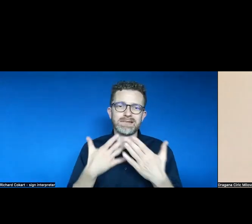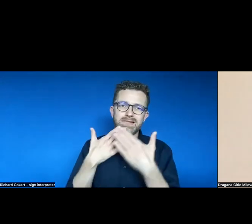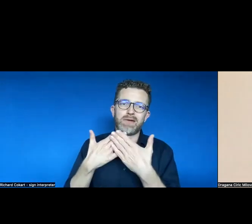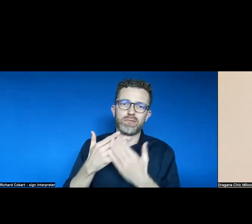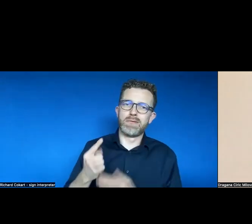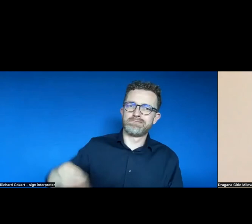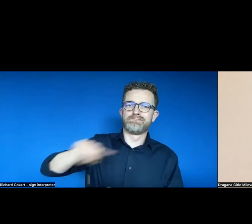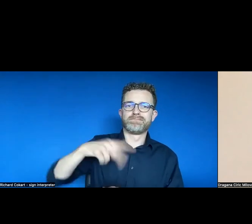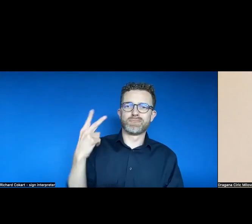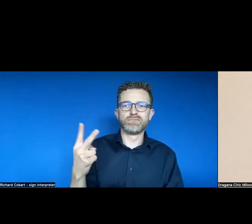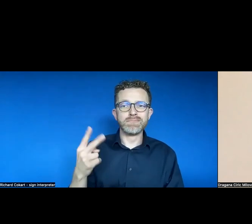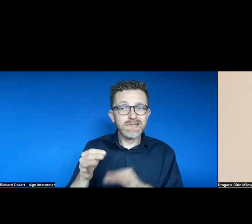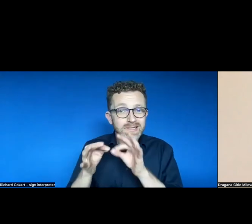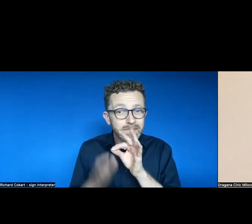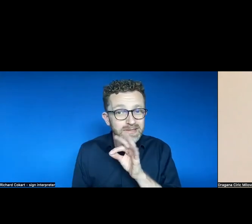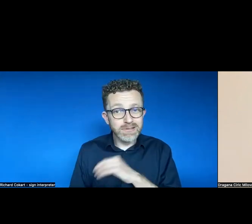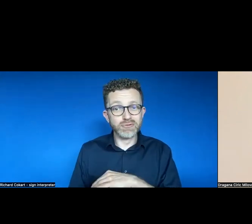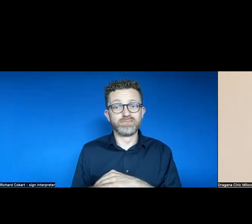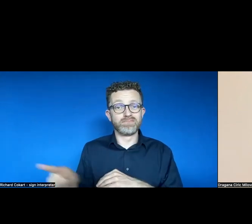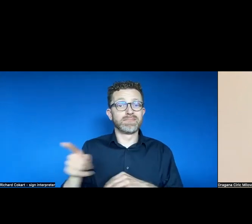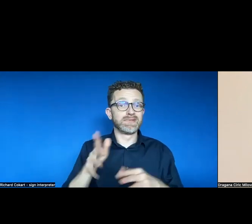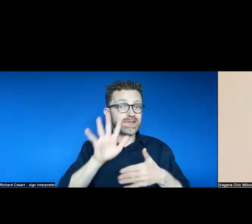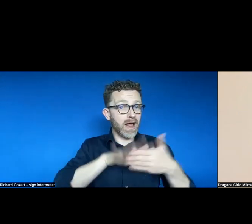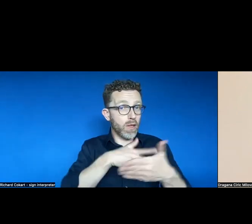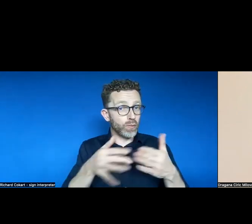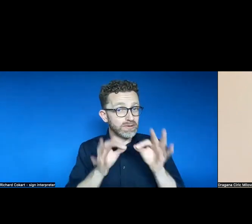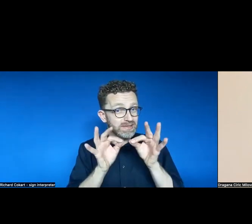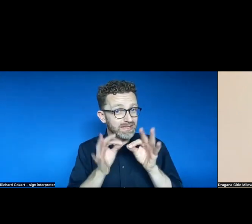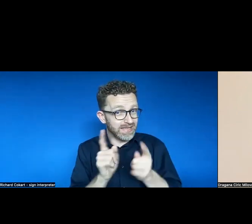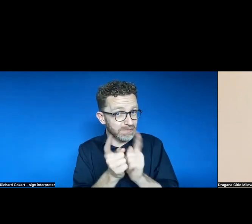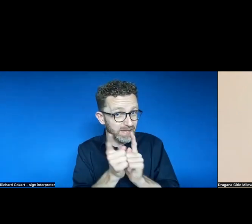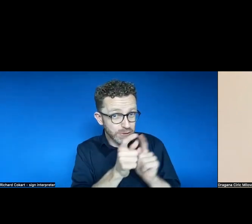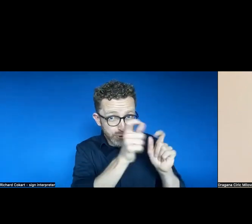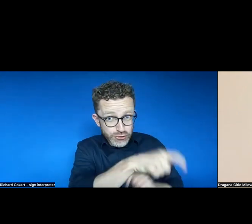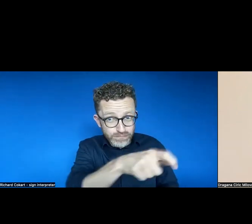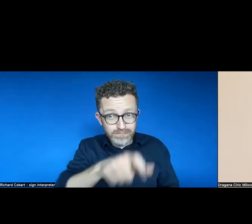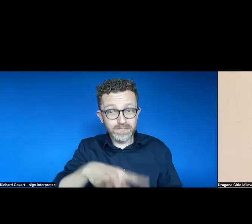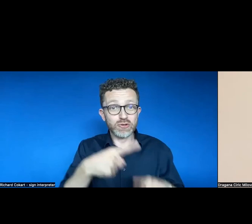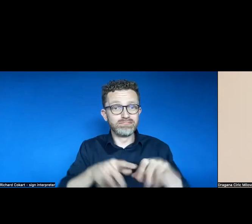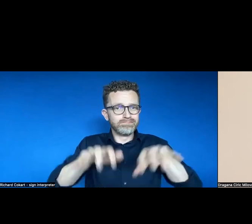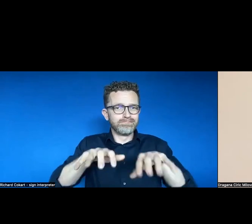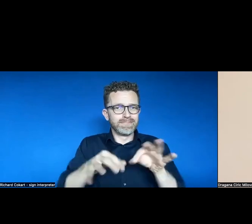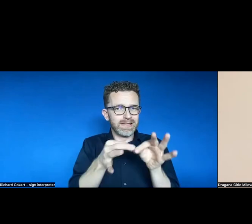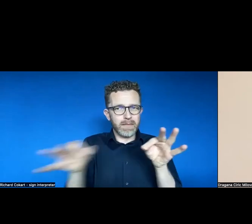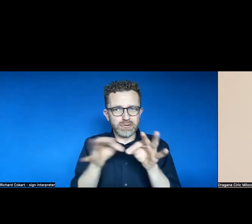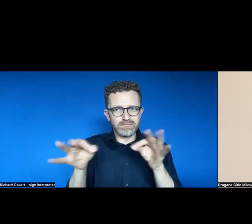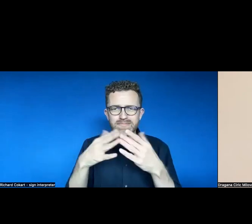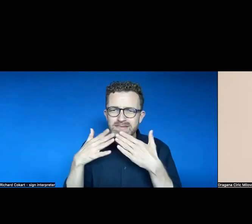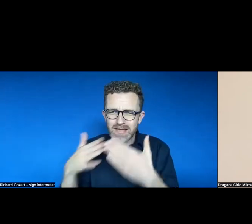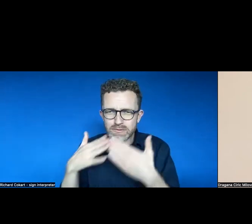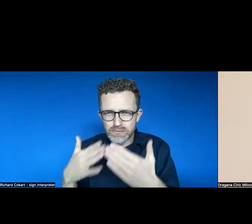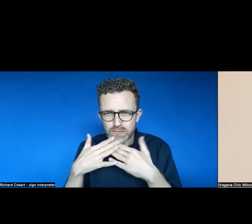interpreters, captioners. Thank you very much for your support to make this webinar accessible for